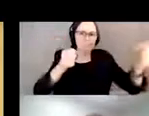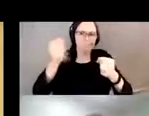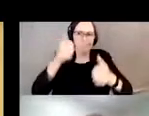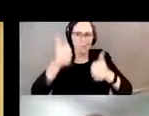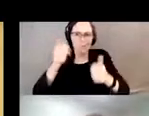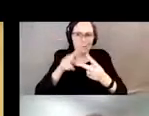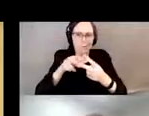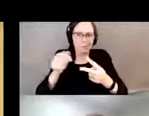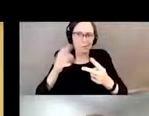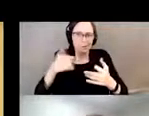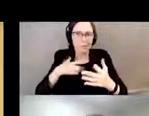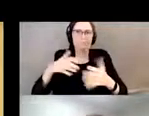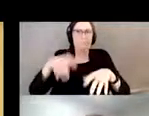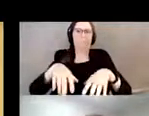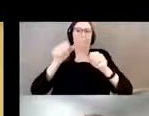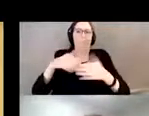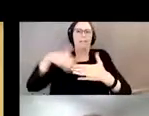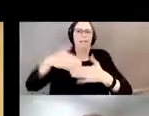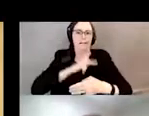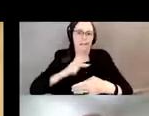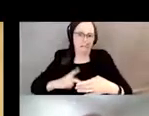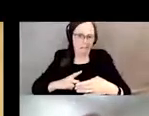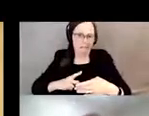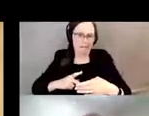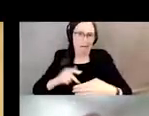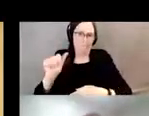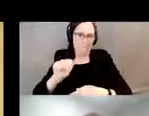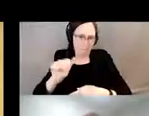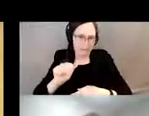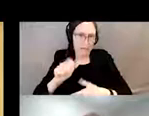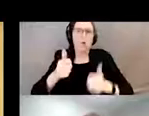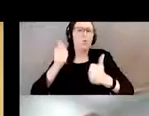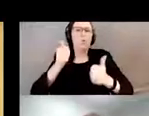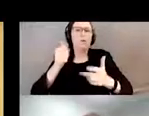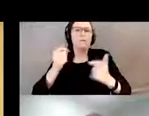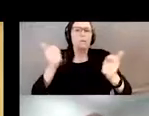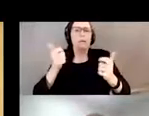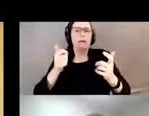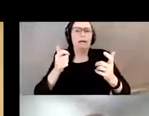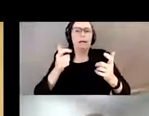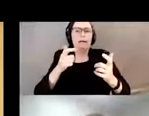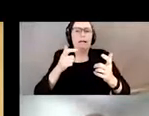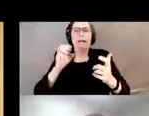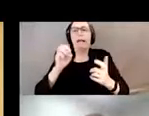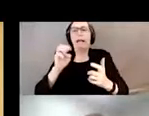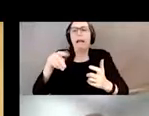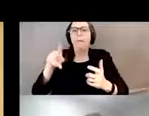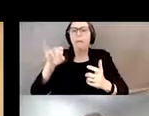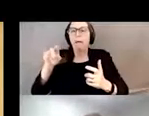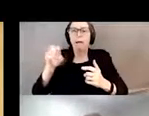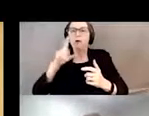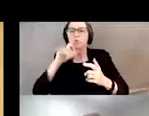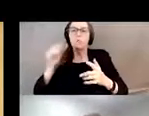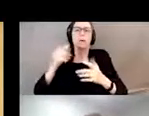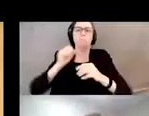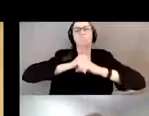be the next king of Afghanistan, in which of the major empires, which major empire will be the protector of